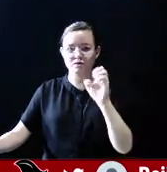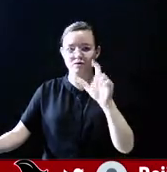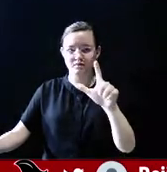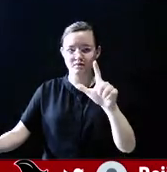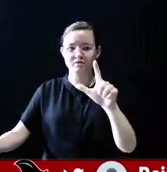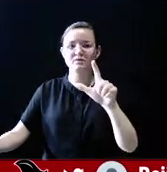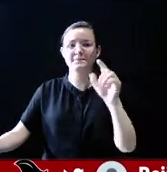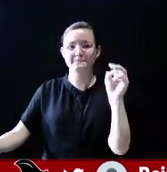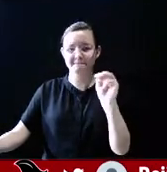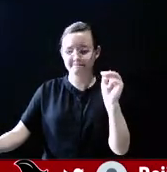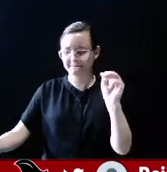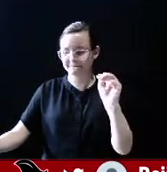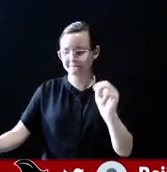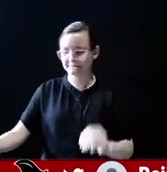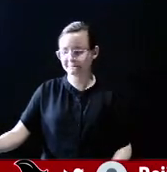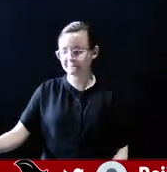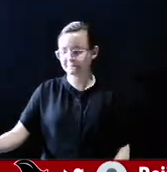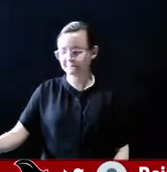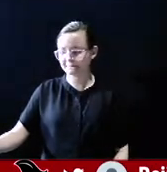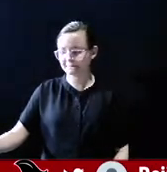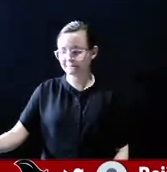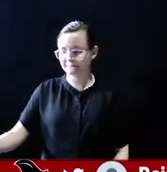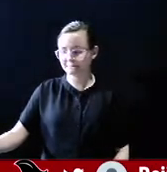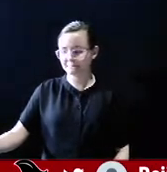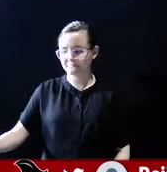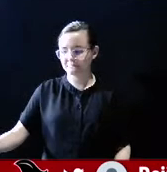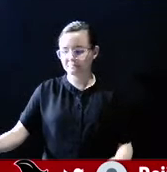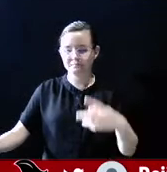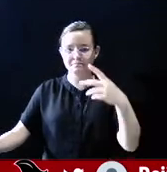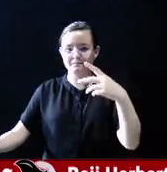Joel Jesus Martinez.